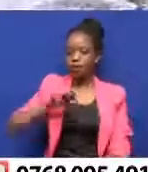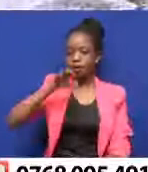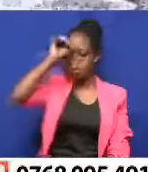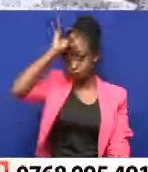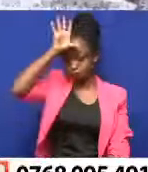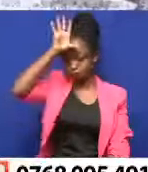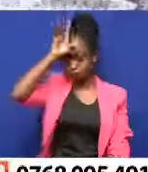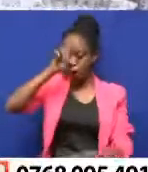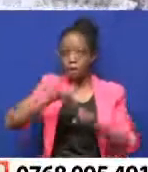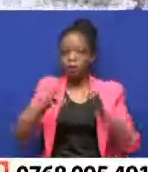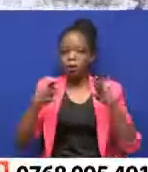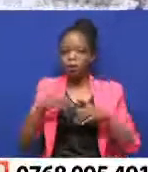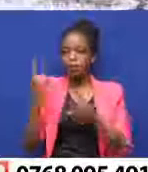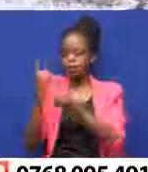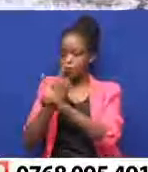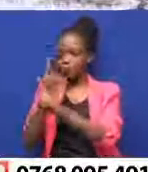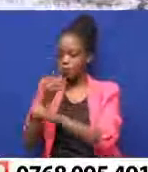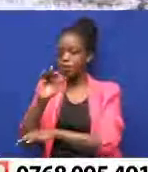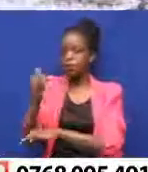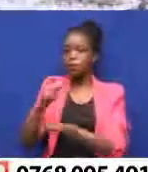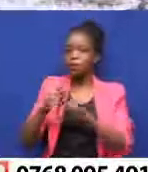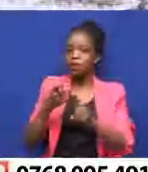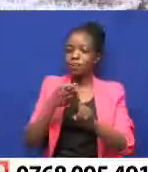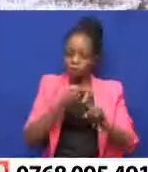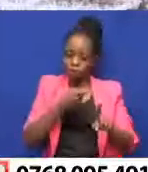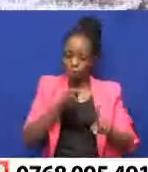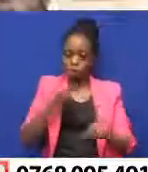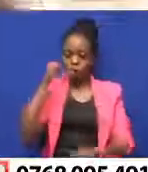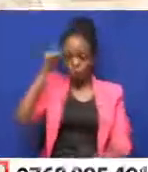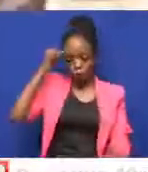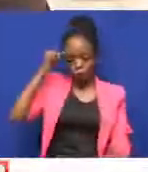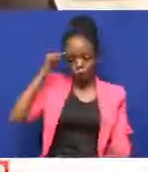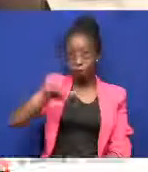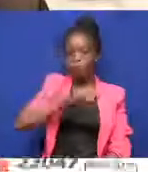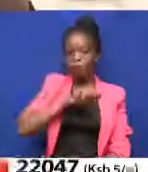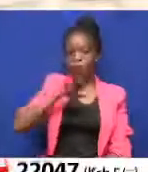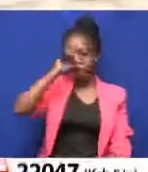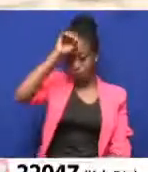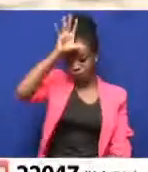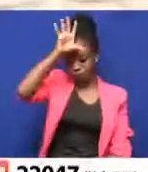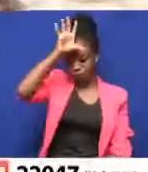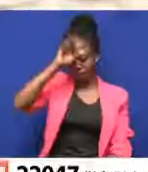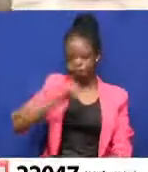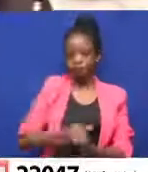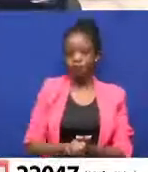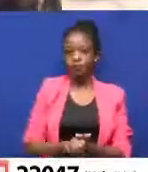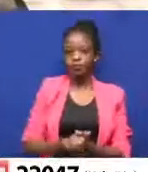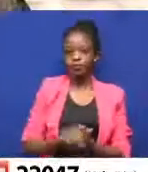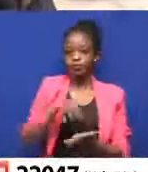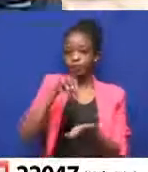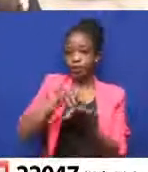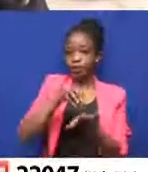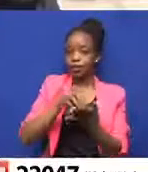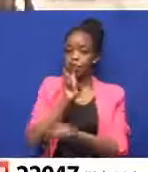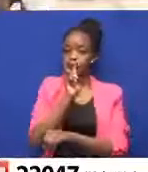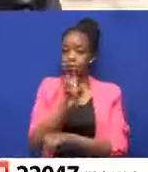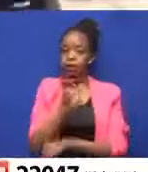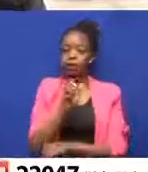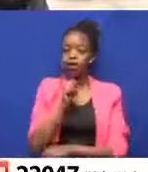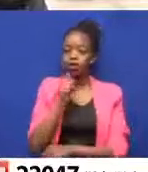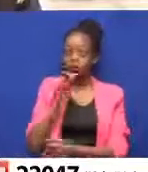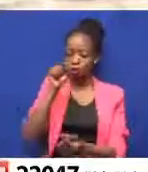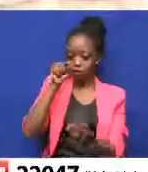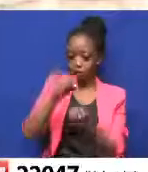but people in other counties who originate from Kiambu County. The cases that you are seeing are not necessarily tested